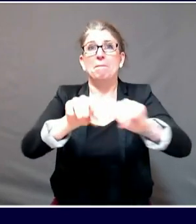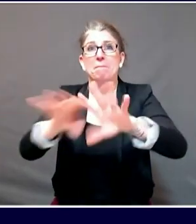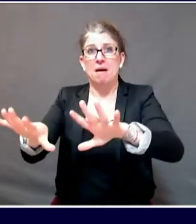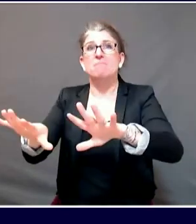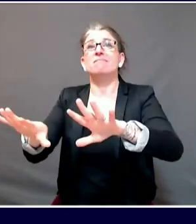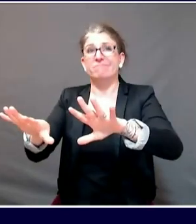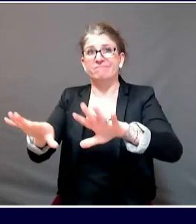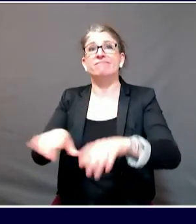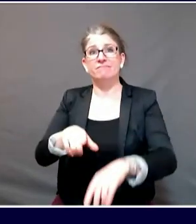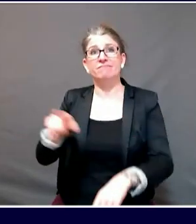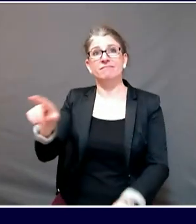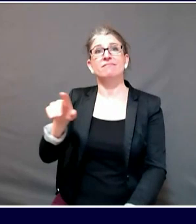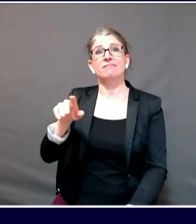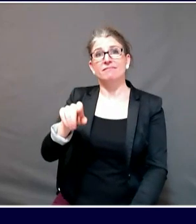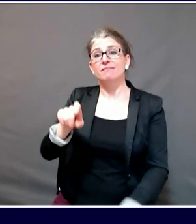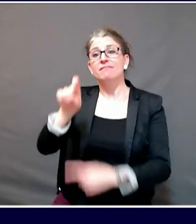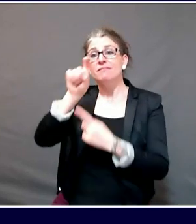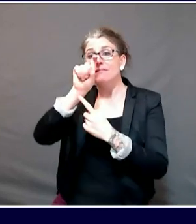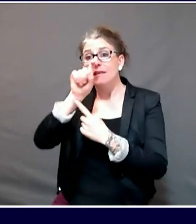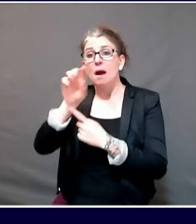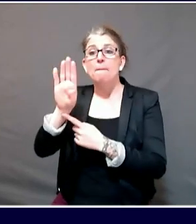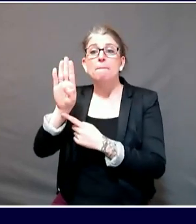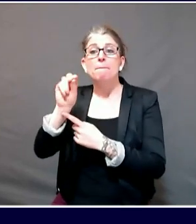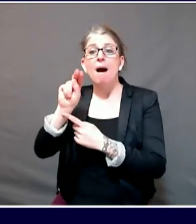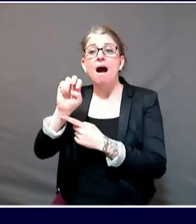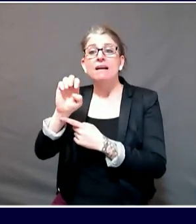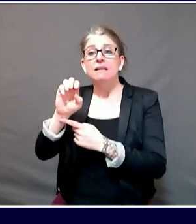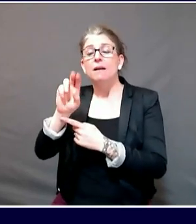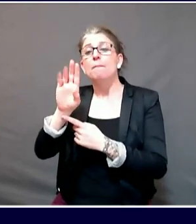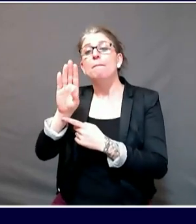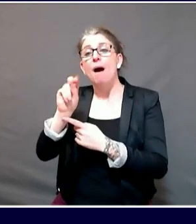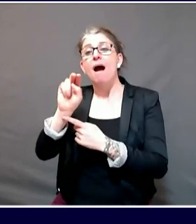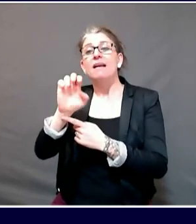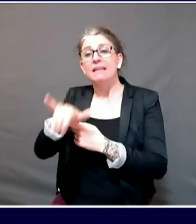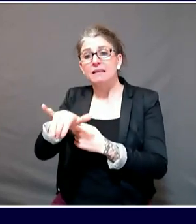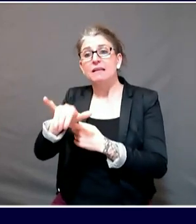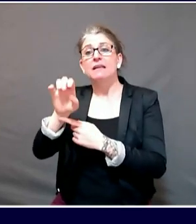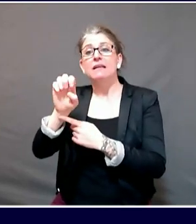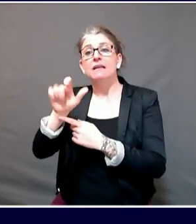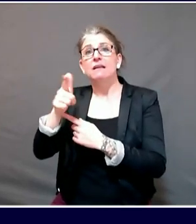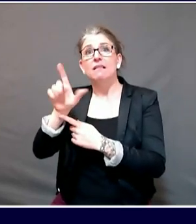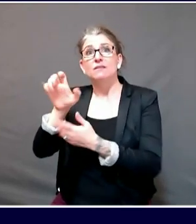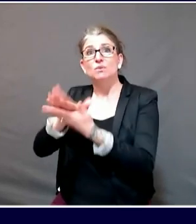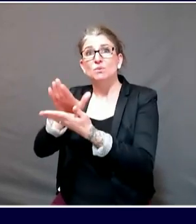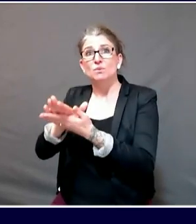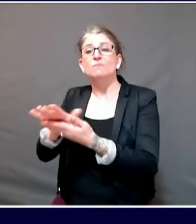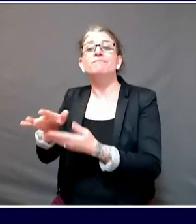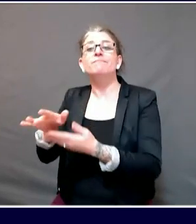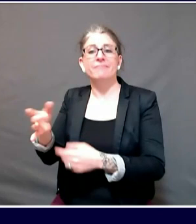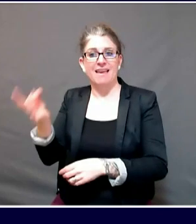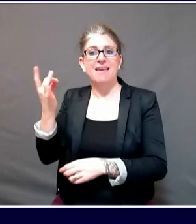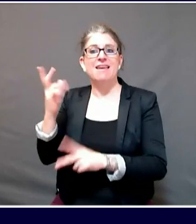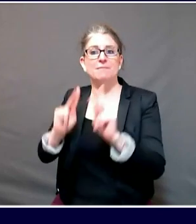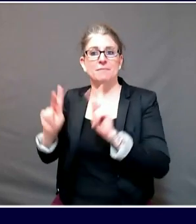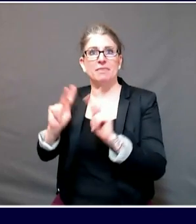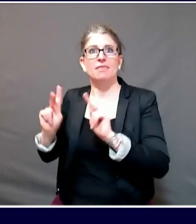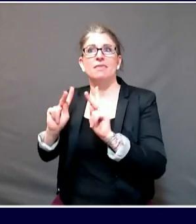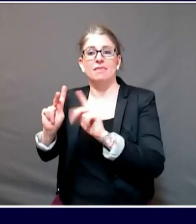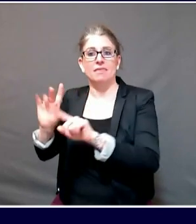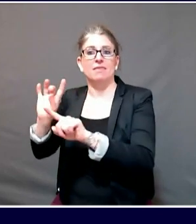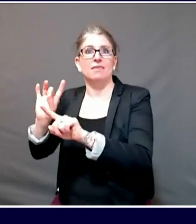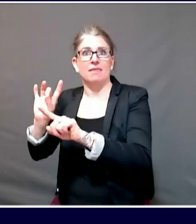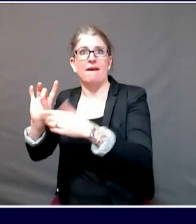School, 3 cases, and at the Vassalboro Middle School, also 3 cases. Yesterday, on